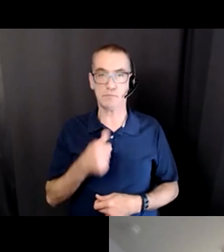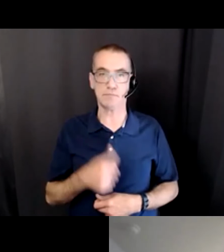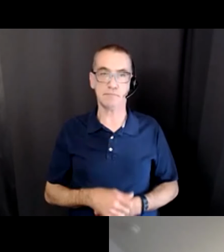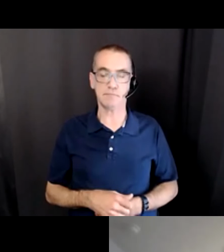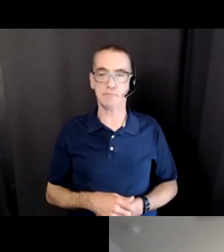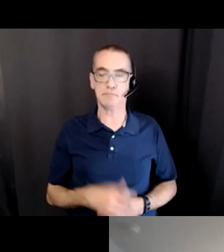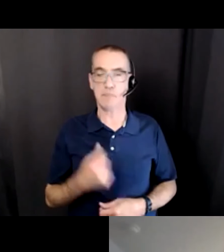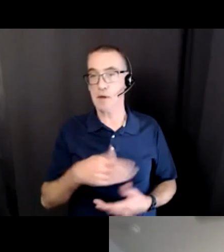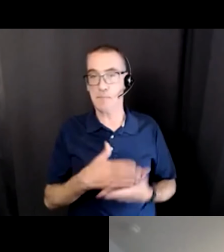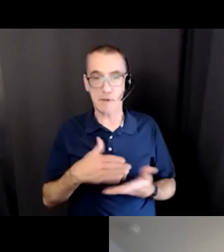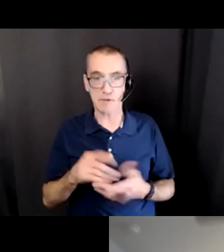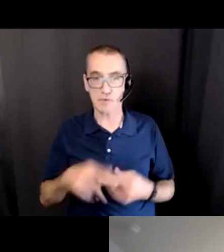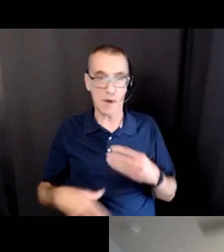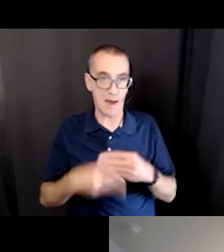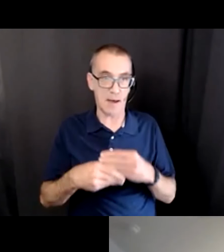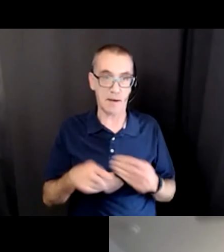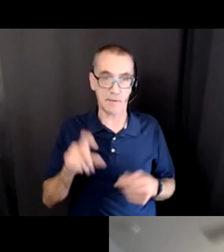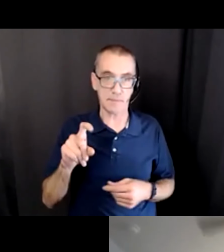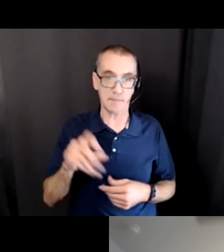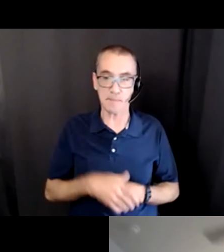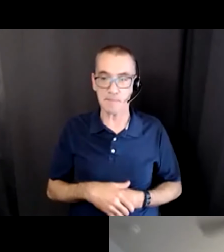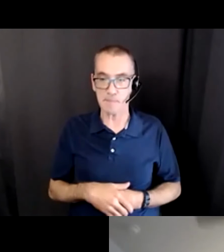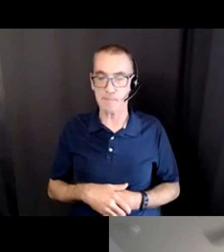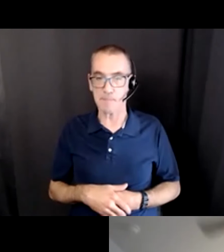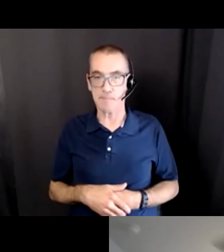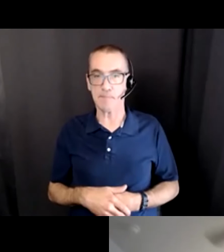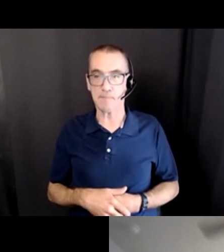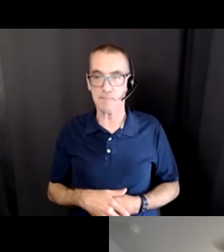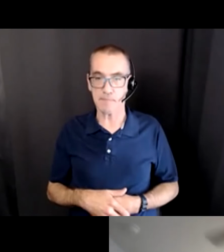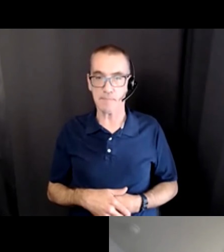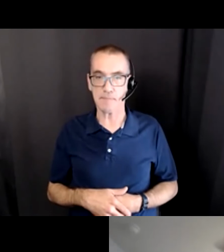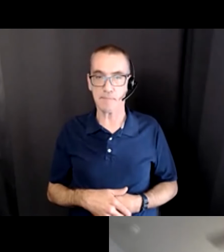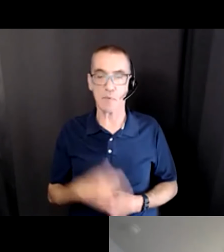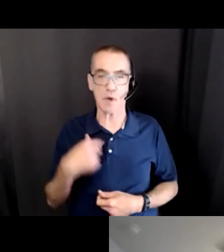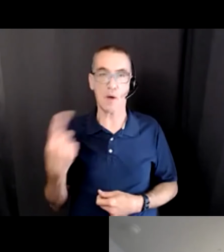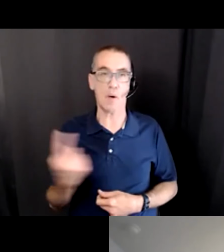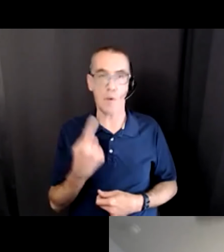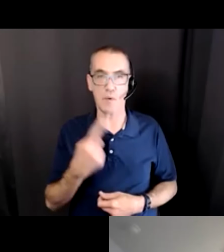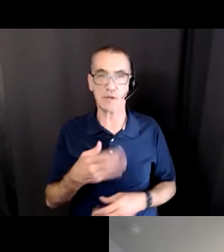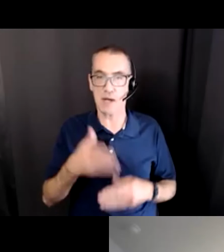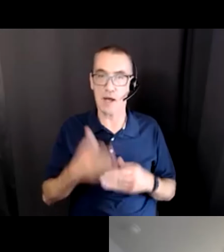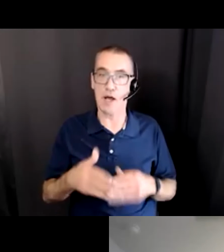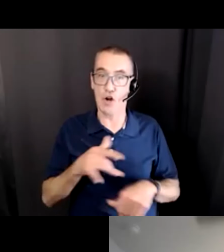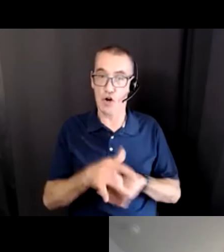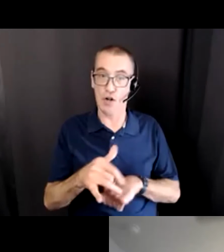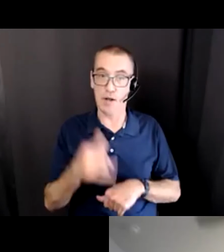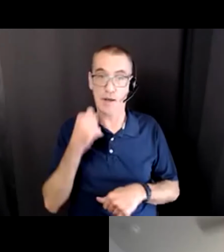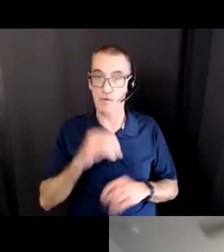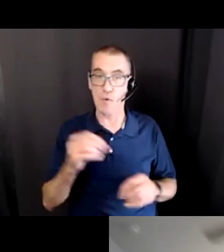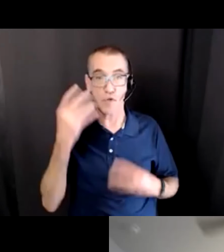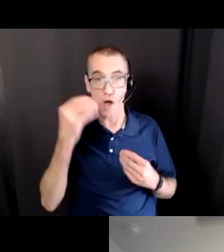Any other pieces to add? Well, we can end early if folks don't have any thoughts